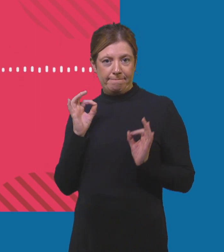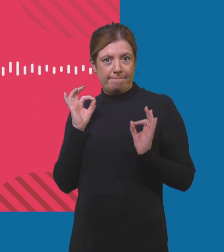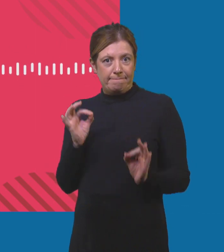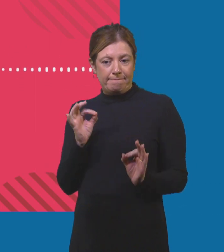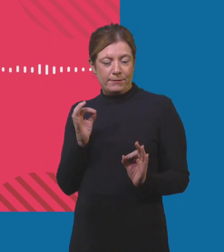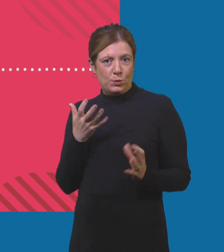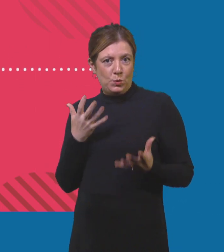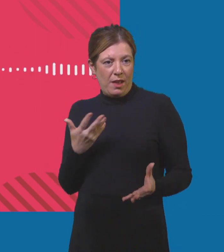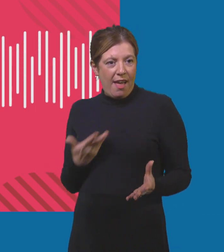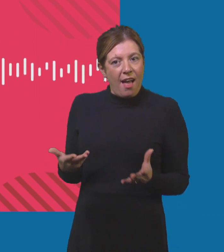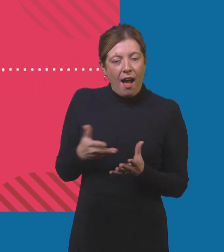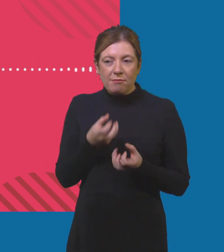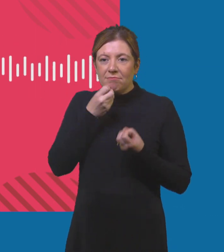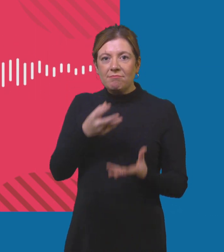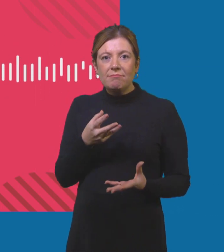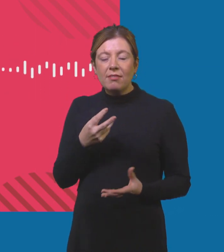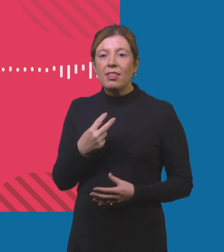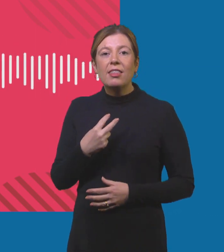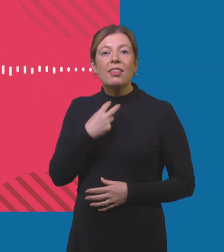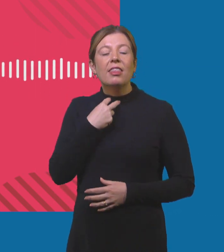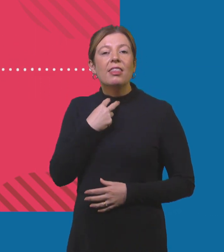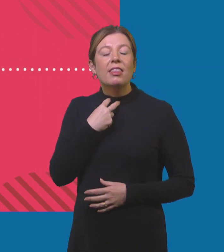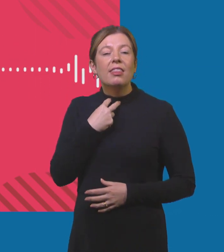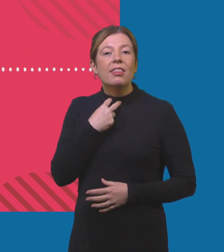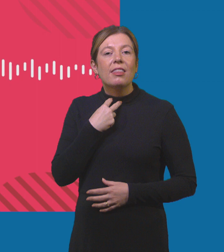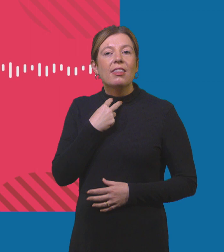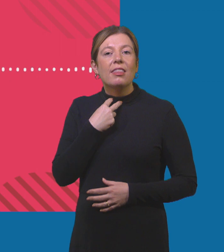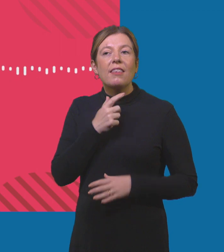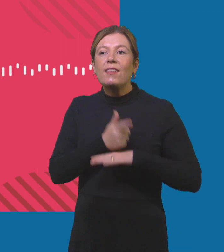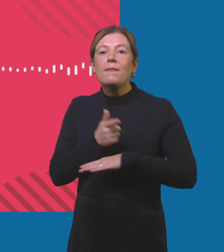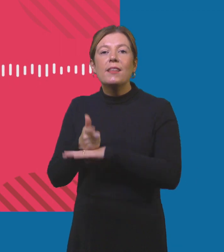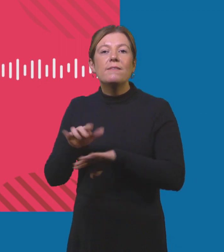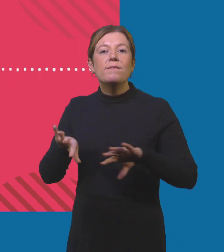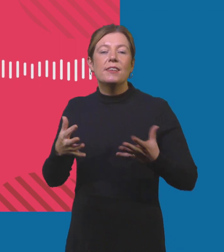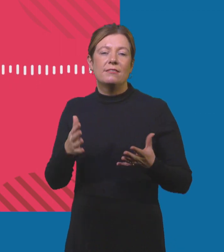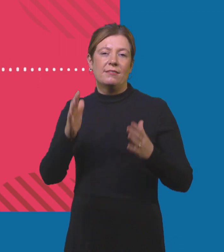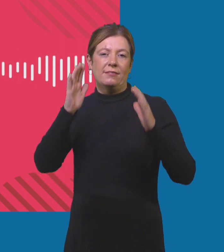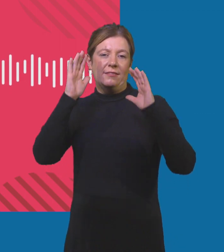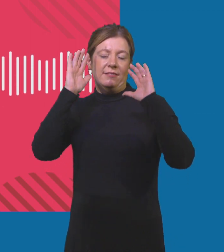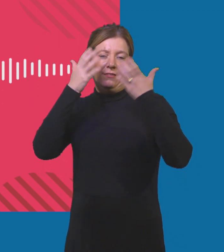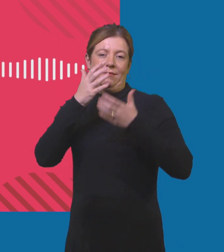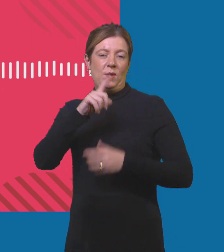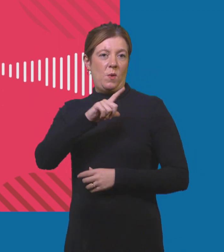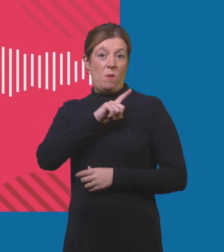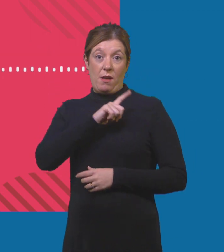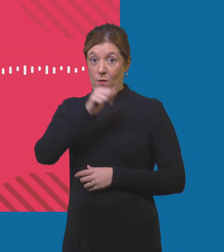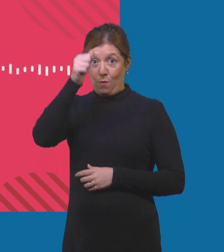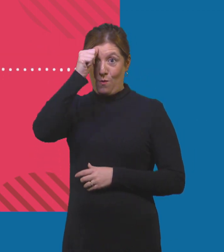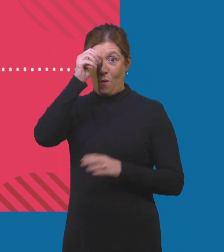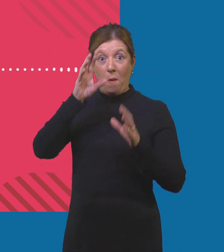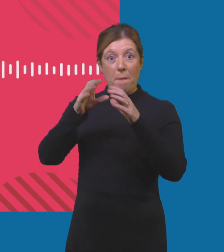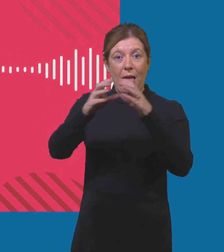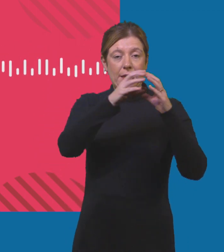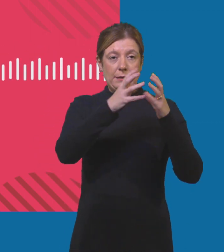extra fabulous on that day as well. But you know what? There is like 6 planets in retrograde at the moment, so